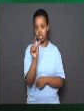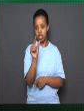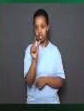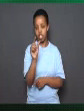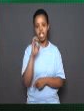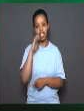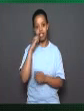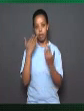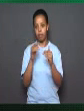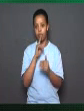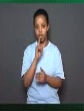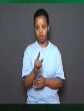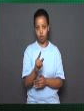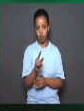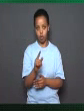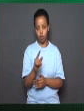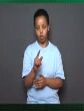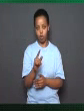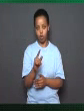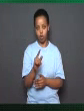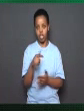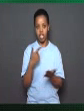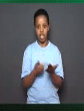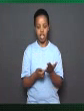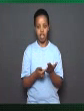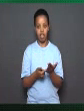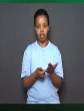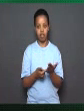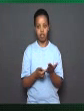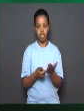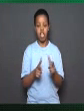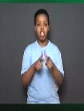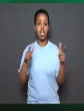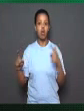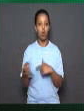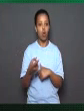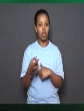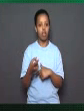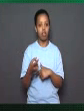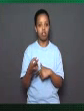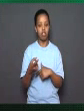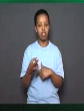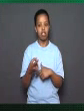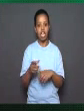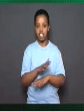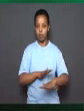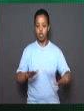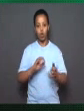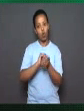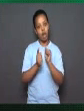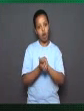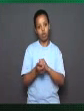of enzyme to bring about a change in a large amount of its substrate.